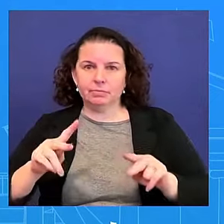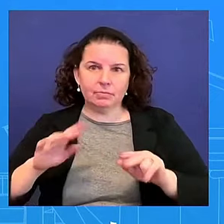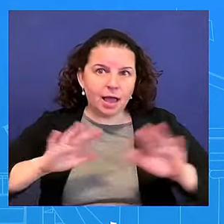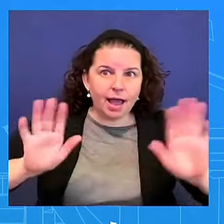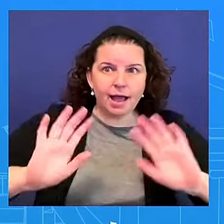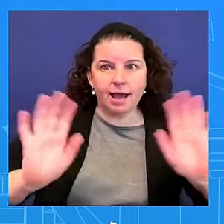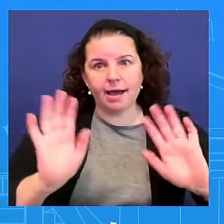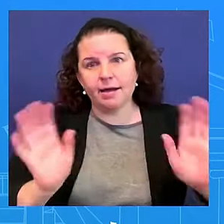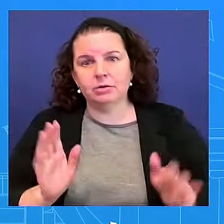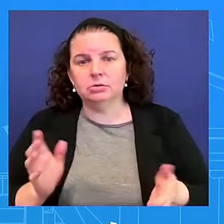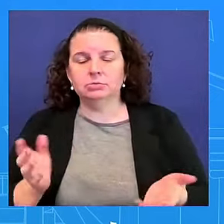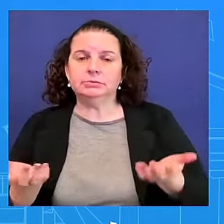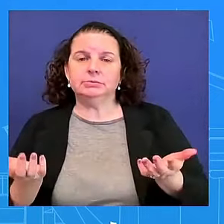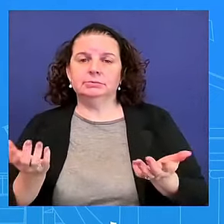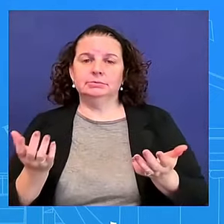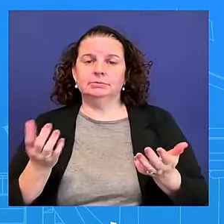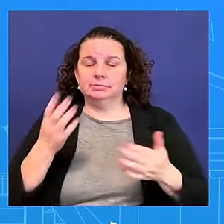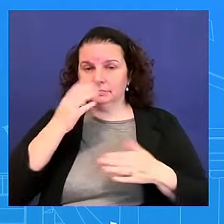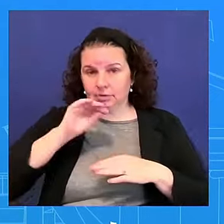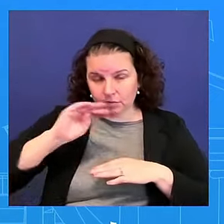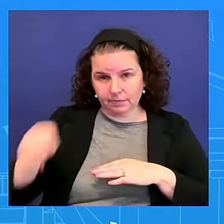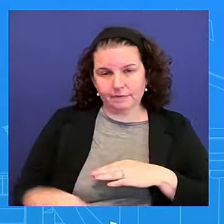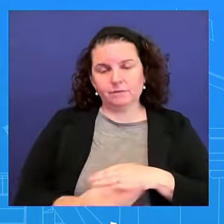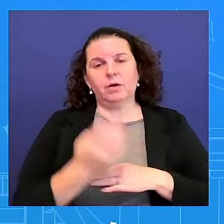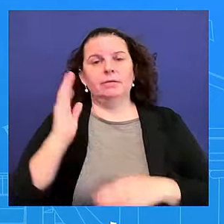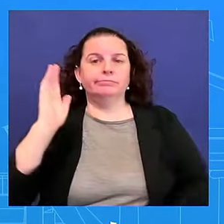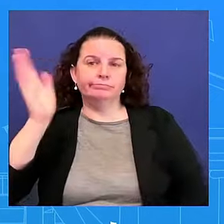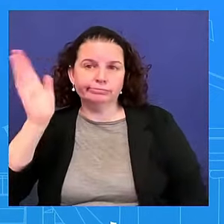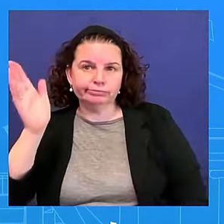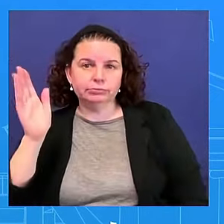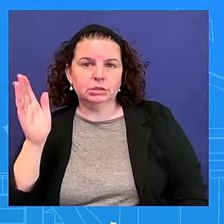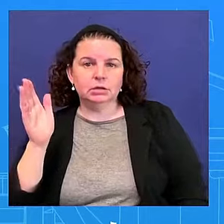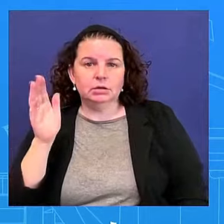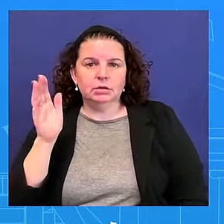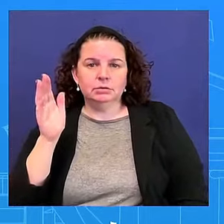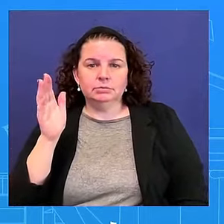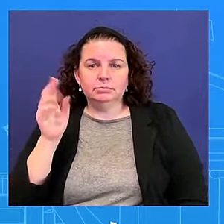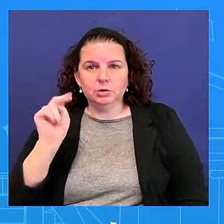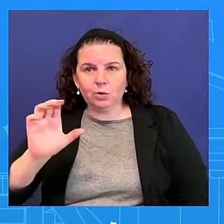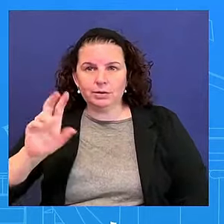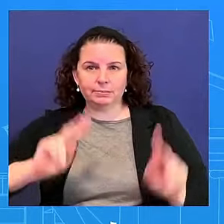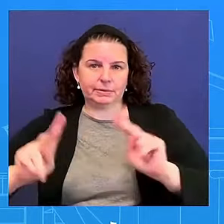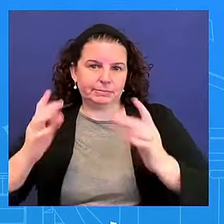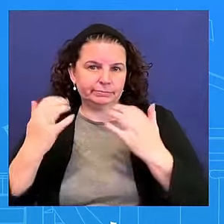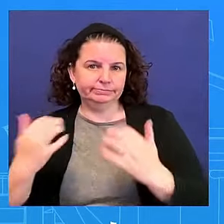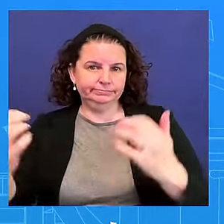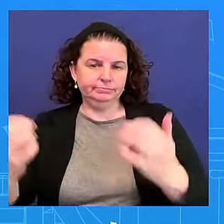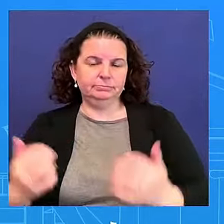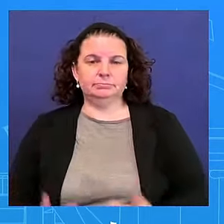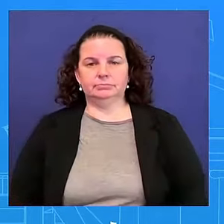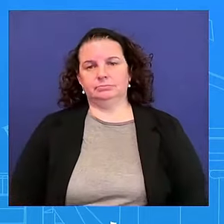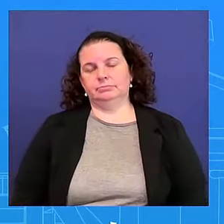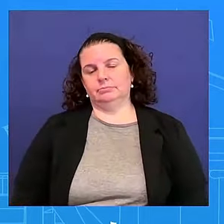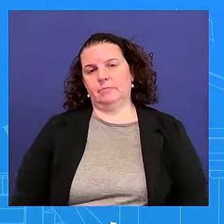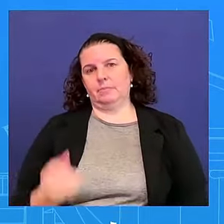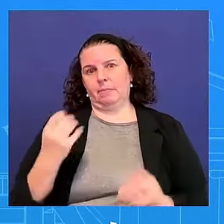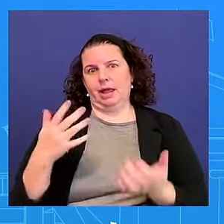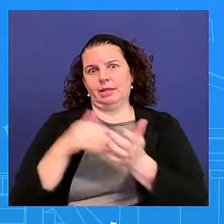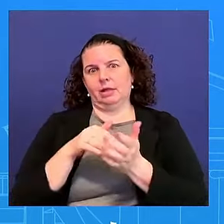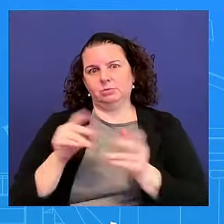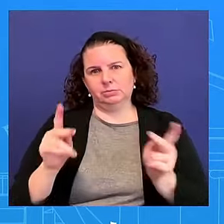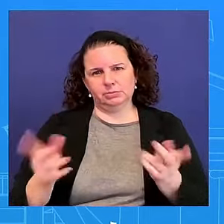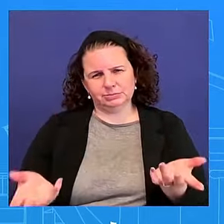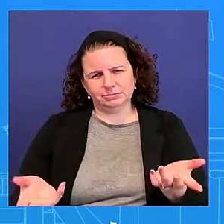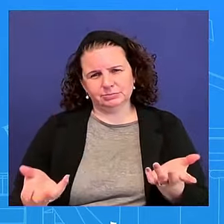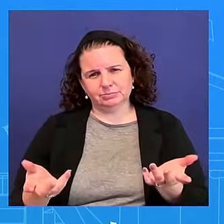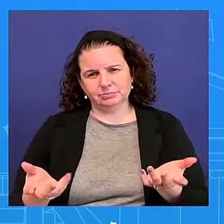a speech in front of thousands of North Carolinians. No. I'm just trying to lay, you gave me an